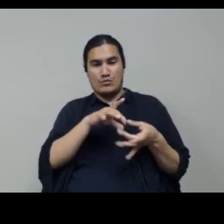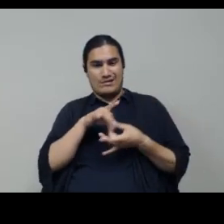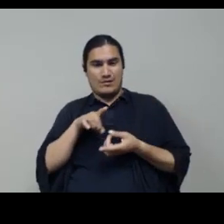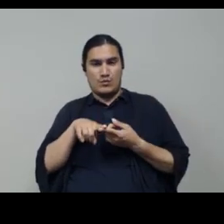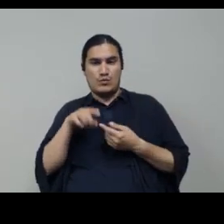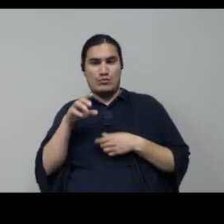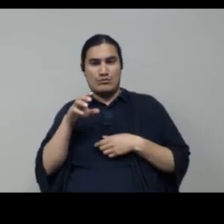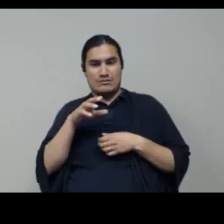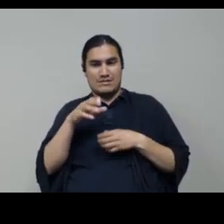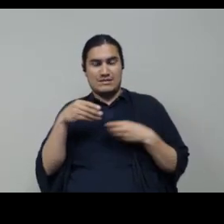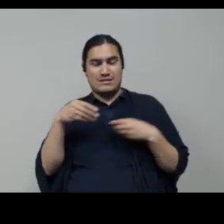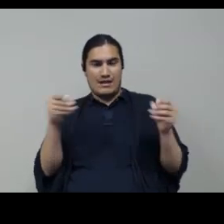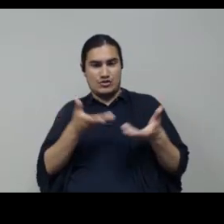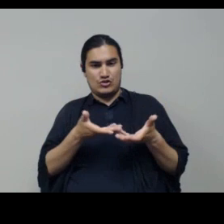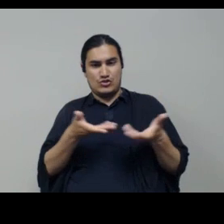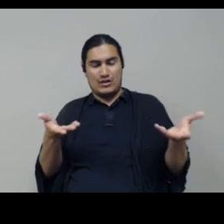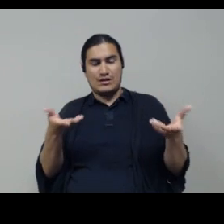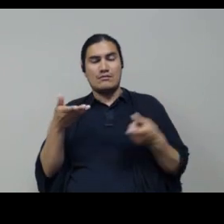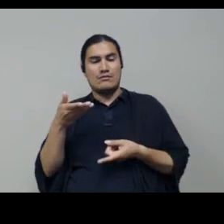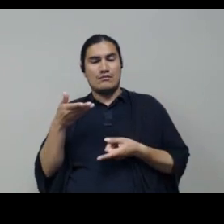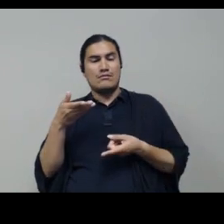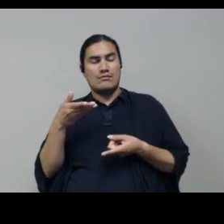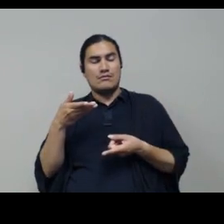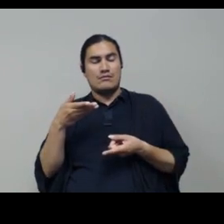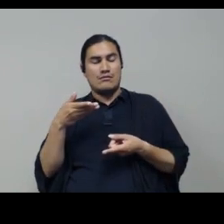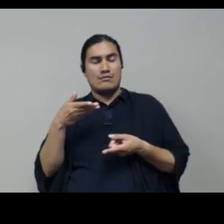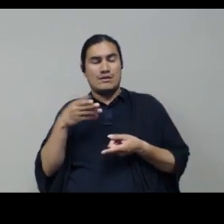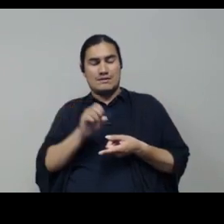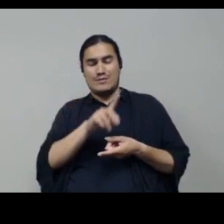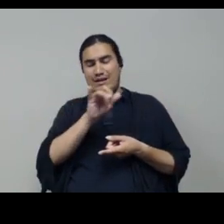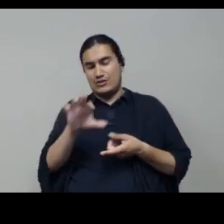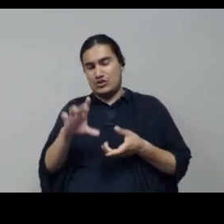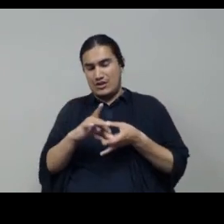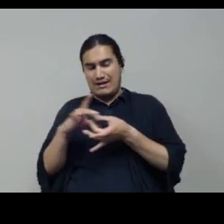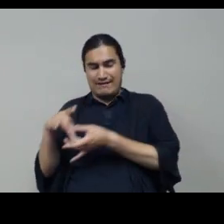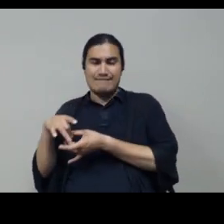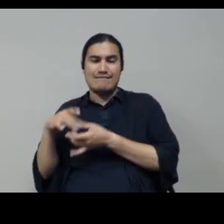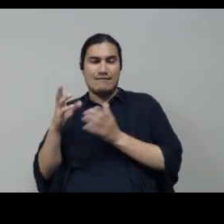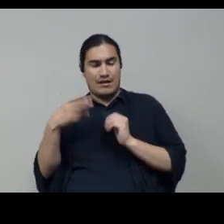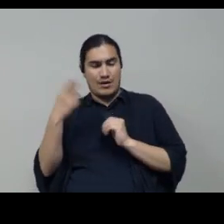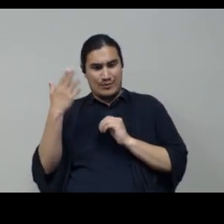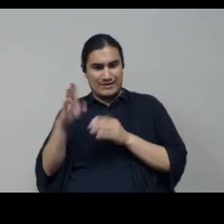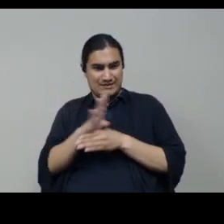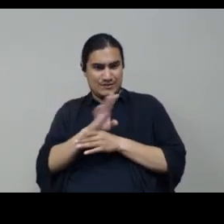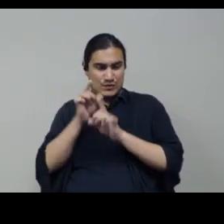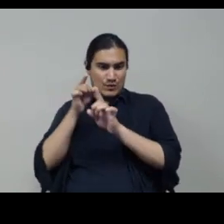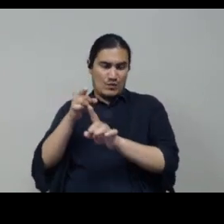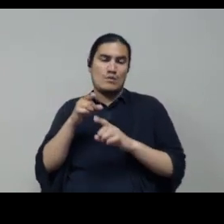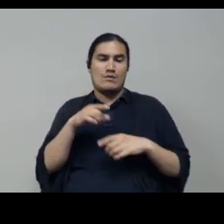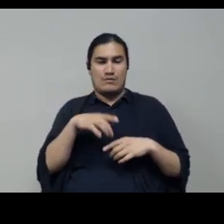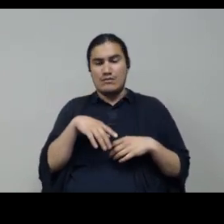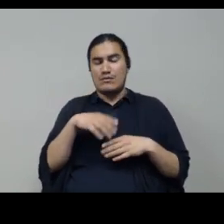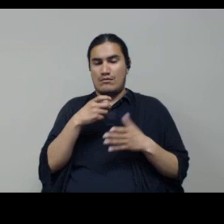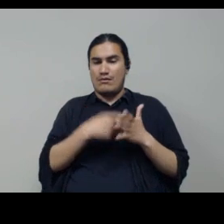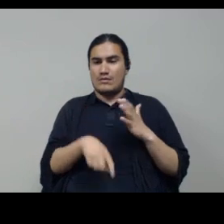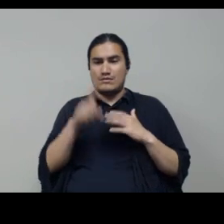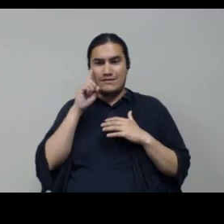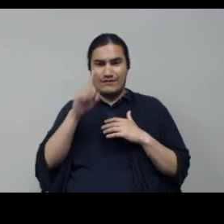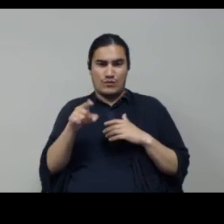chain issues, labor shortages, a higher disadvantaged business goal, and material price volatilities.